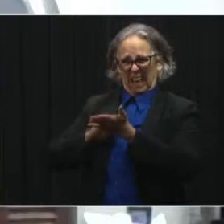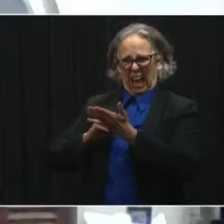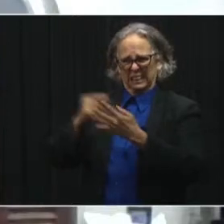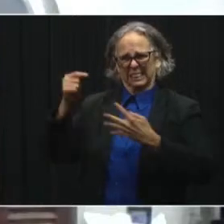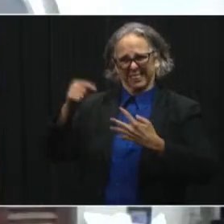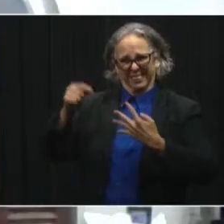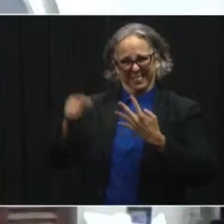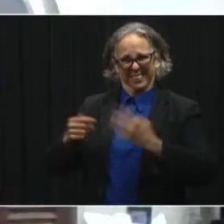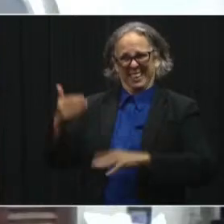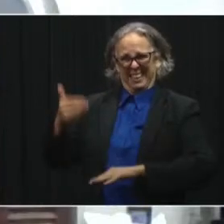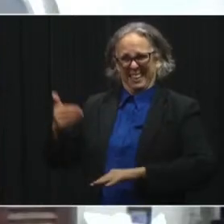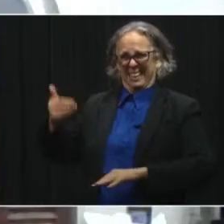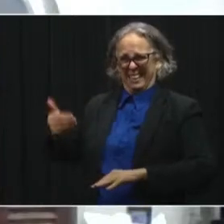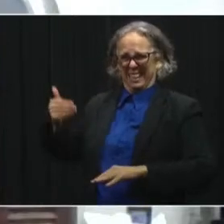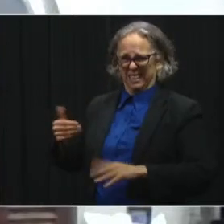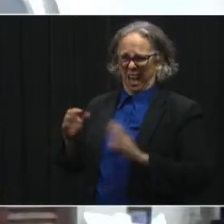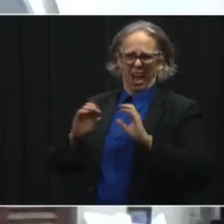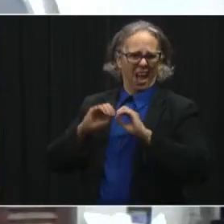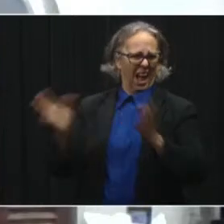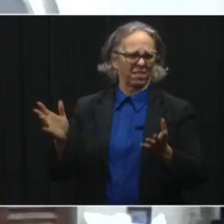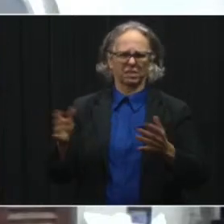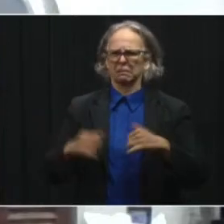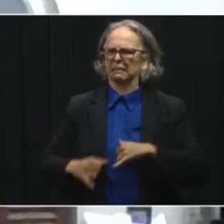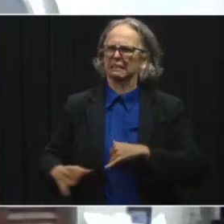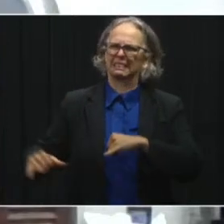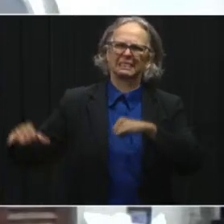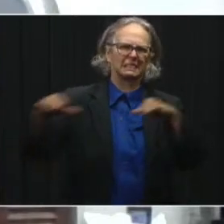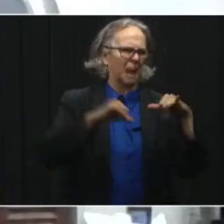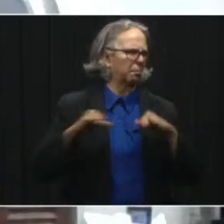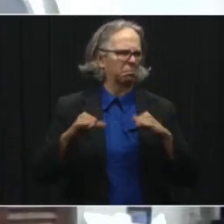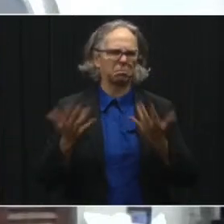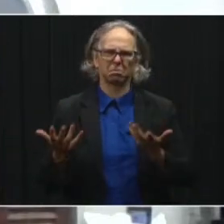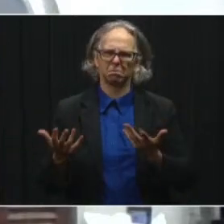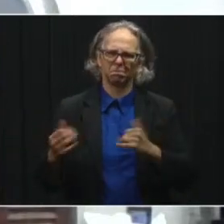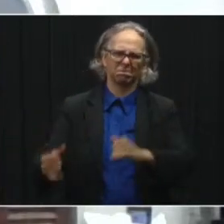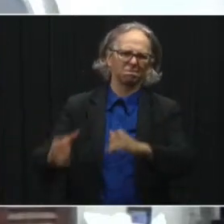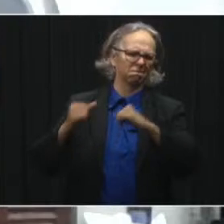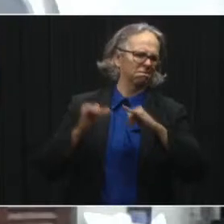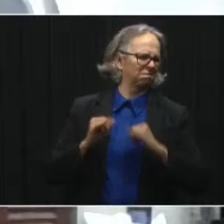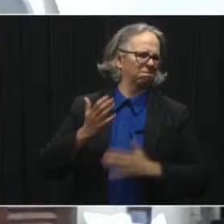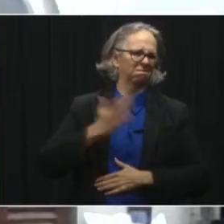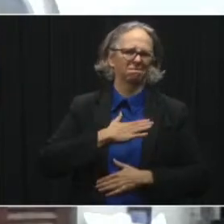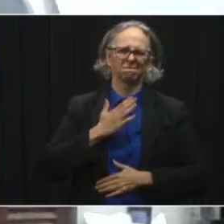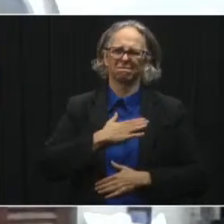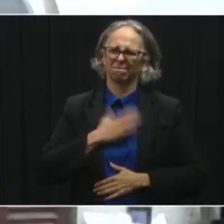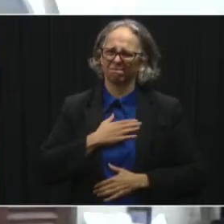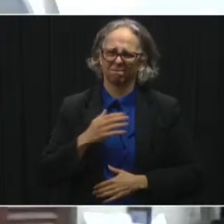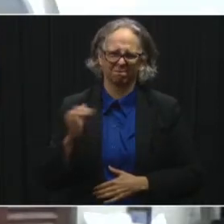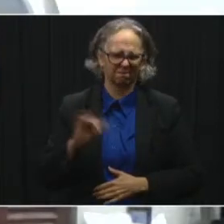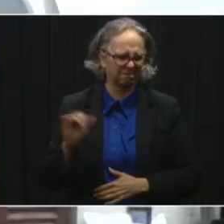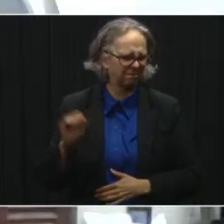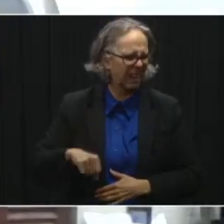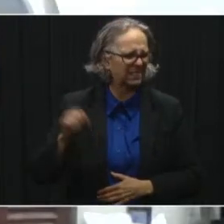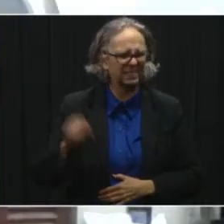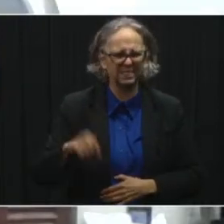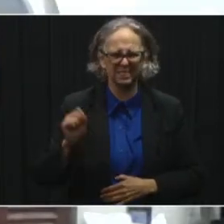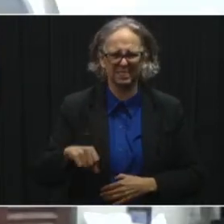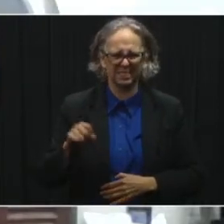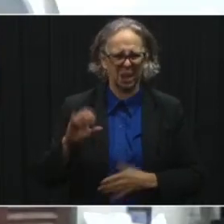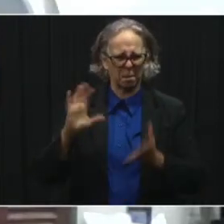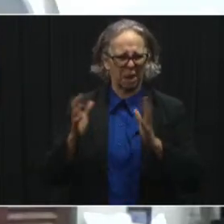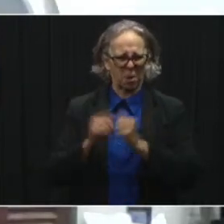the information is the same across the board. We're seeing definitely from the beginning till now,